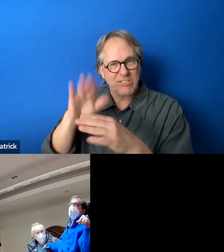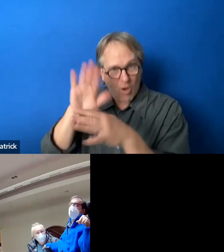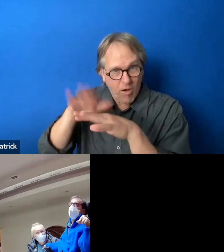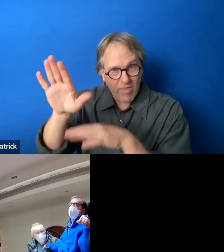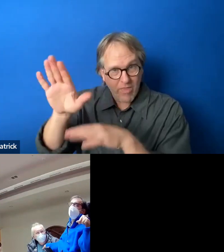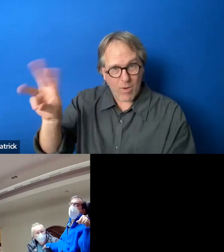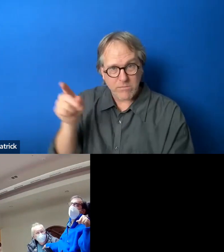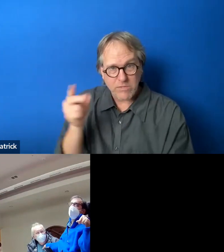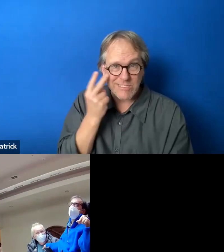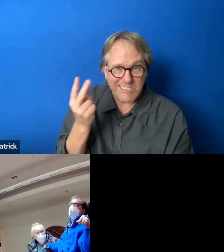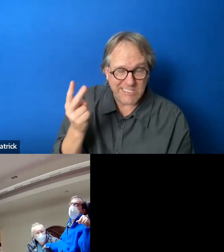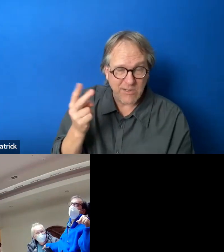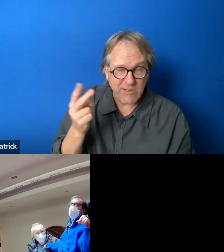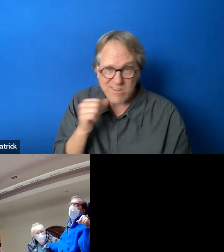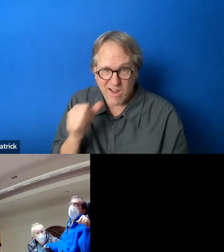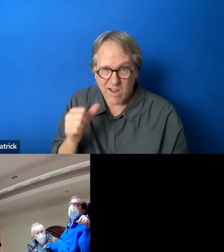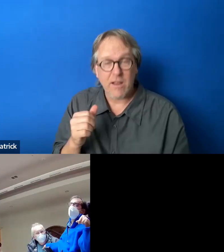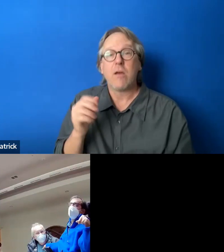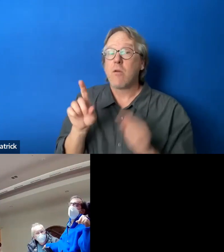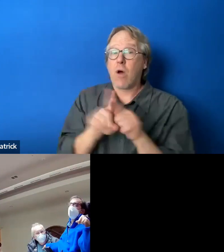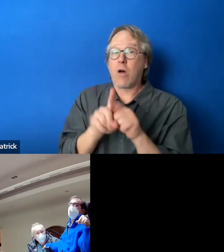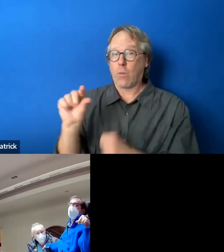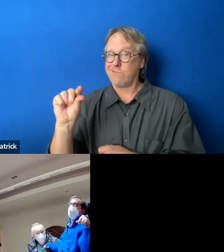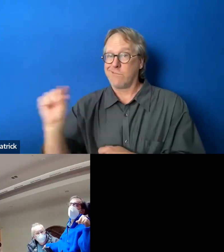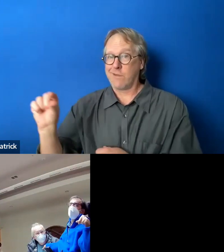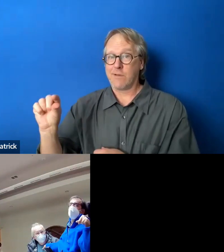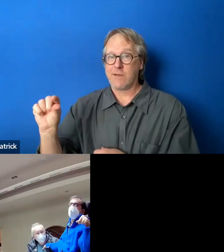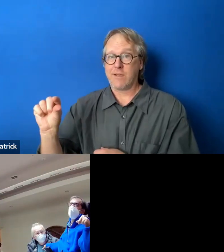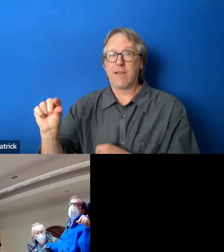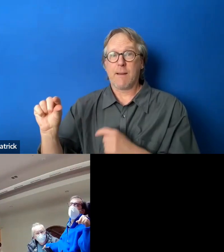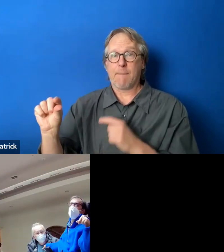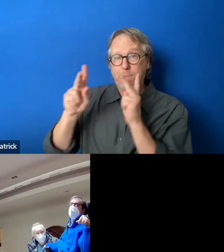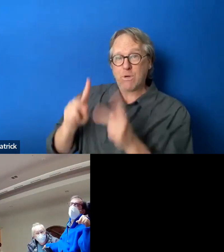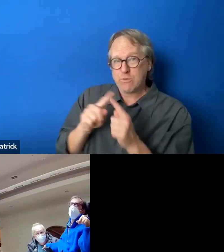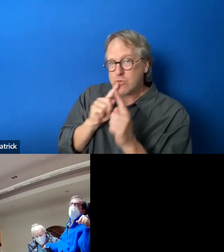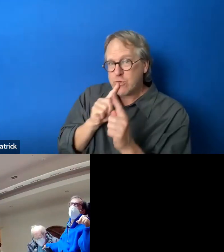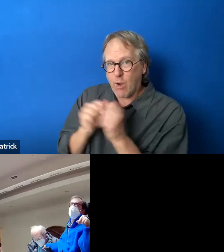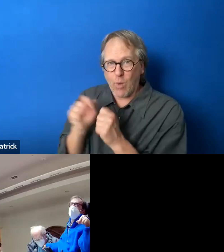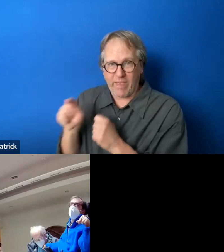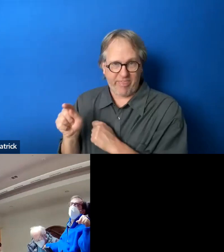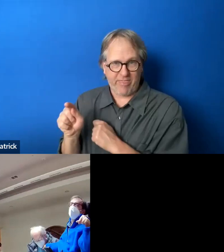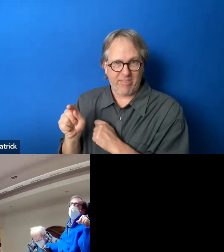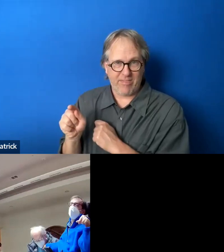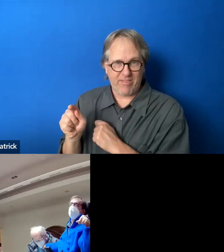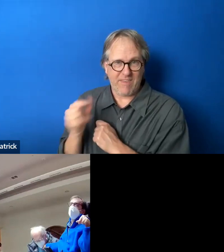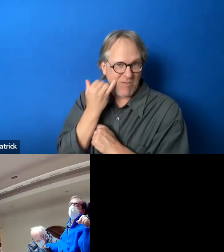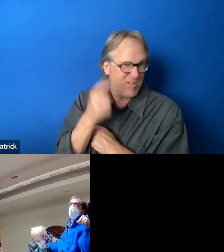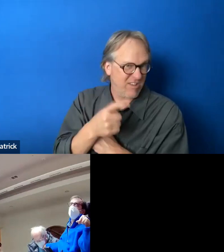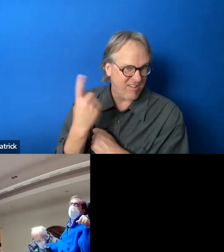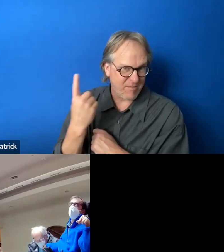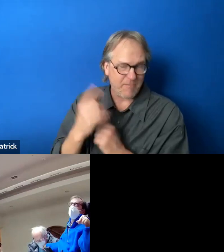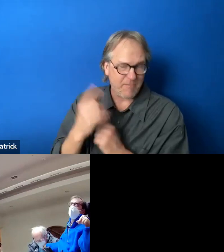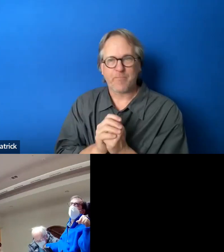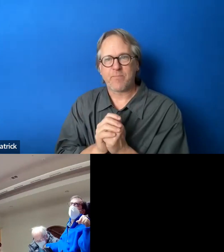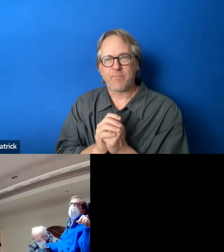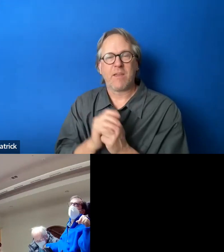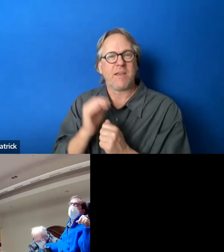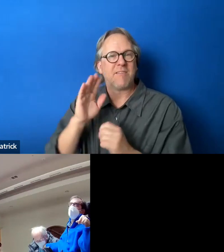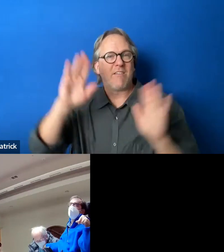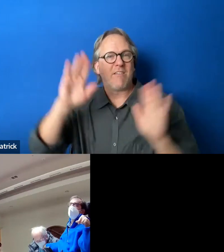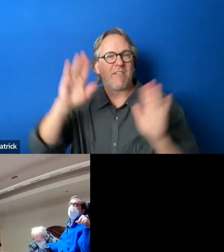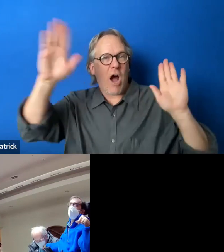including who to talk to. You know, it would be great if ushers and greeters and